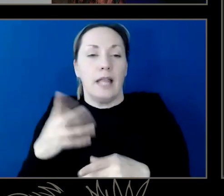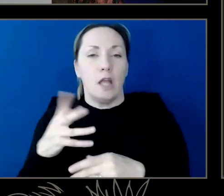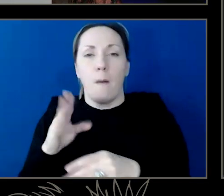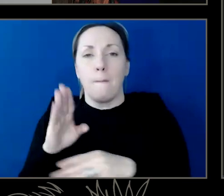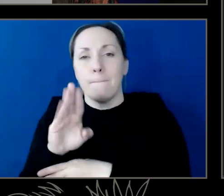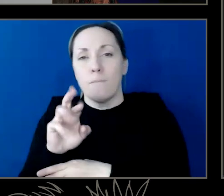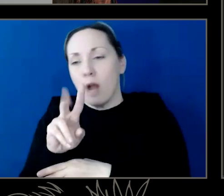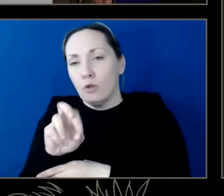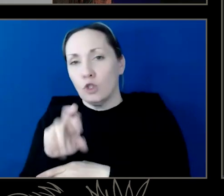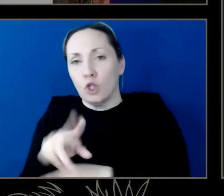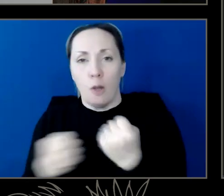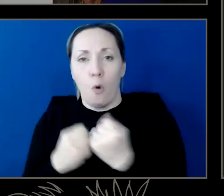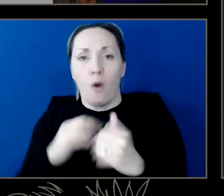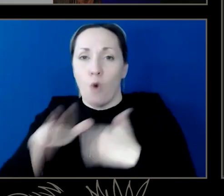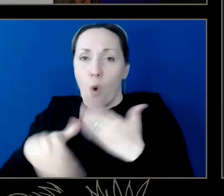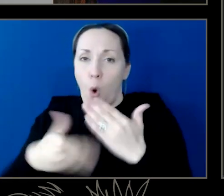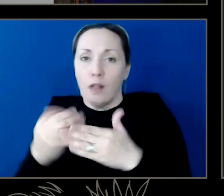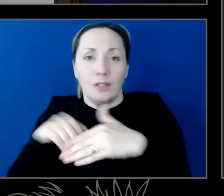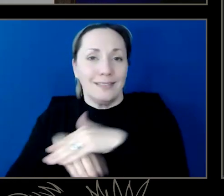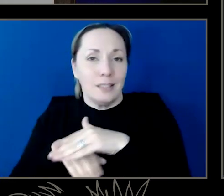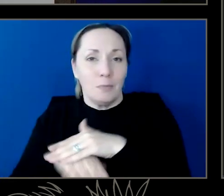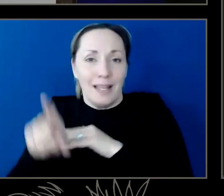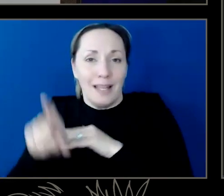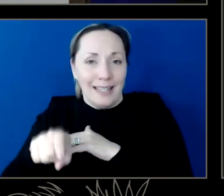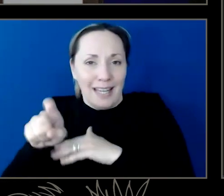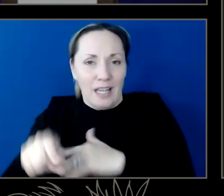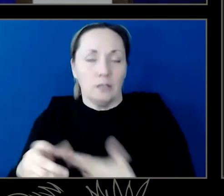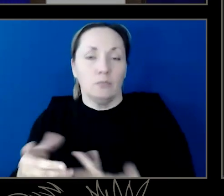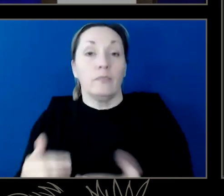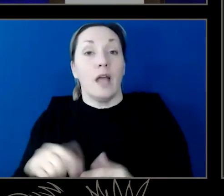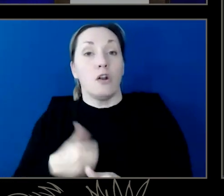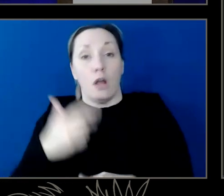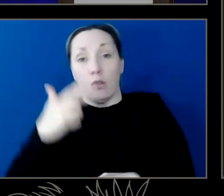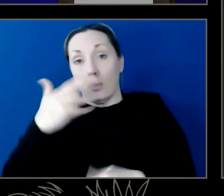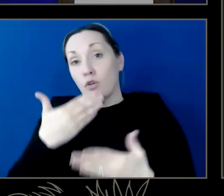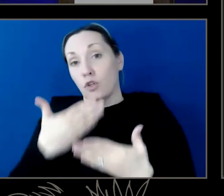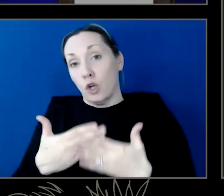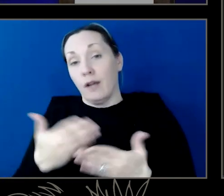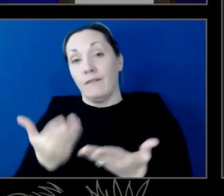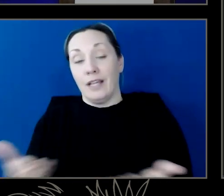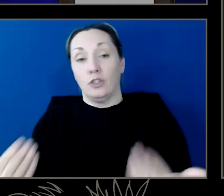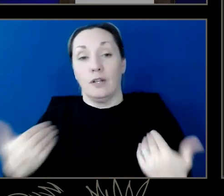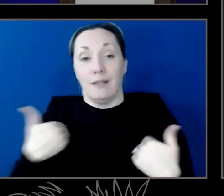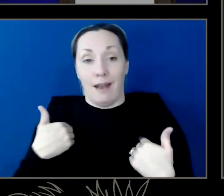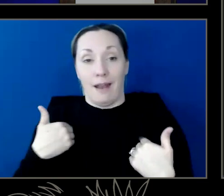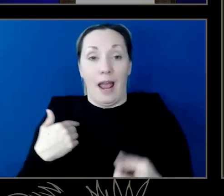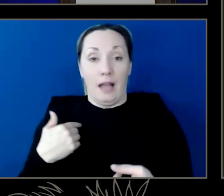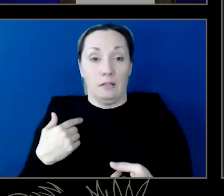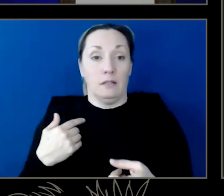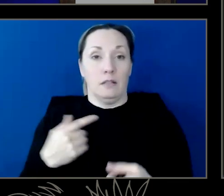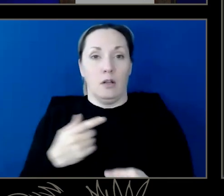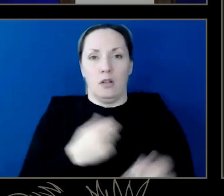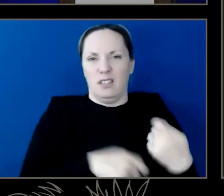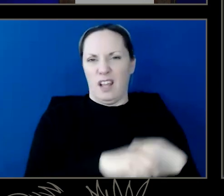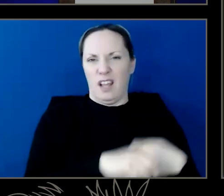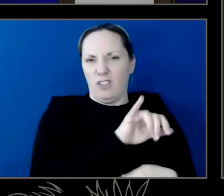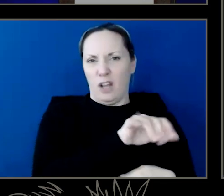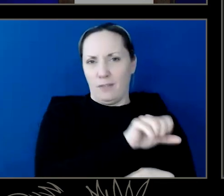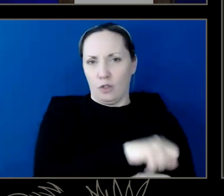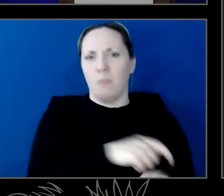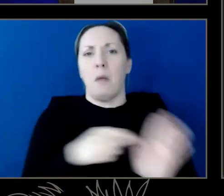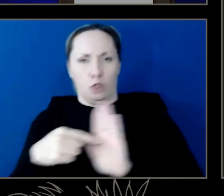for all your accessibility needs. Another fun feature that details has over using a regular JavaScript accordion, and I'll just show you that real